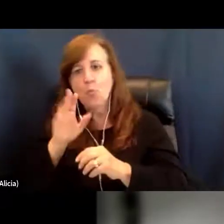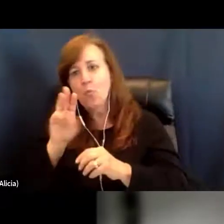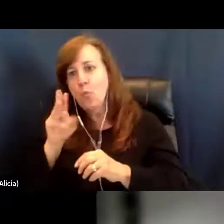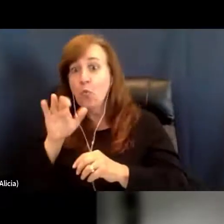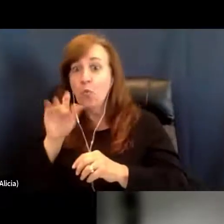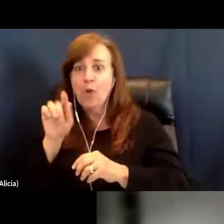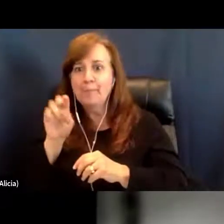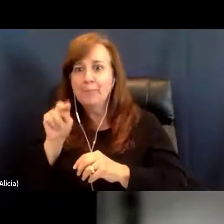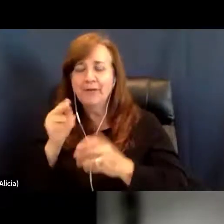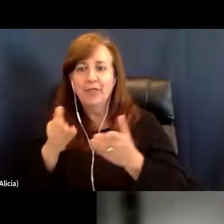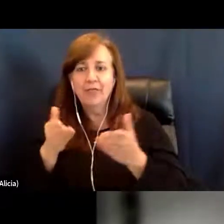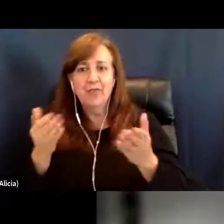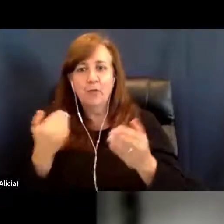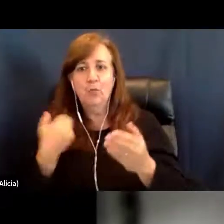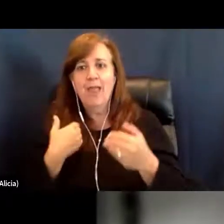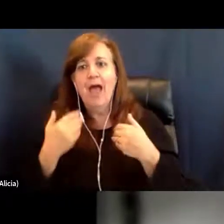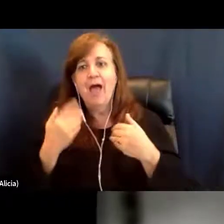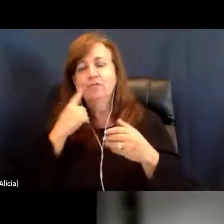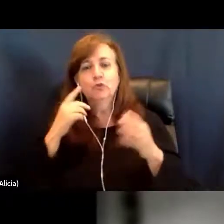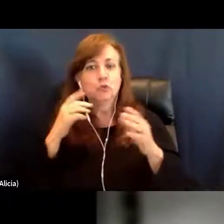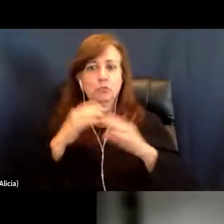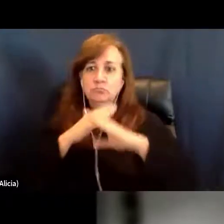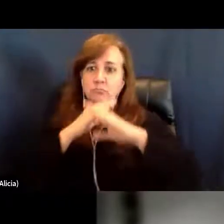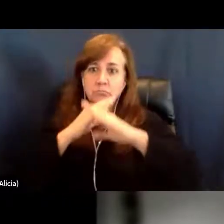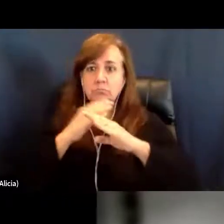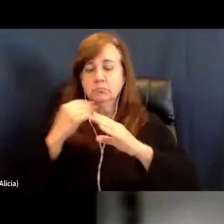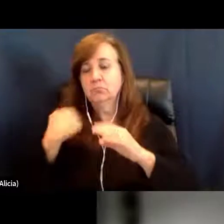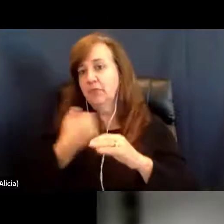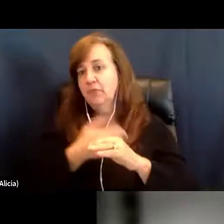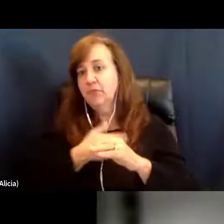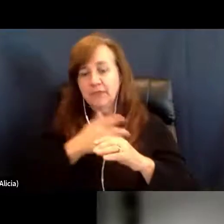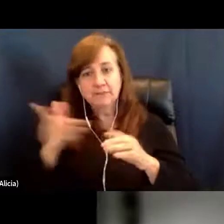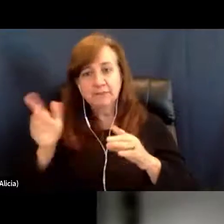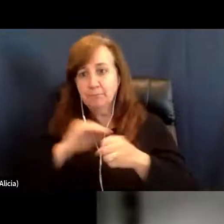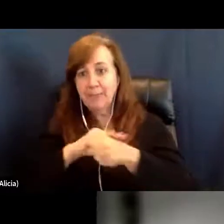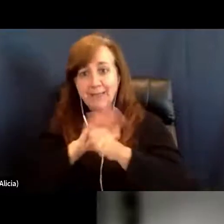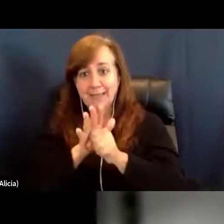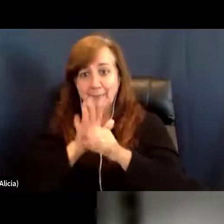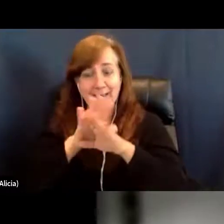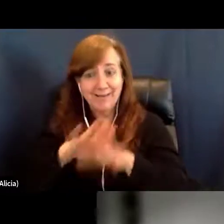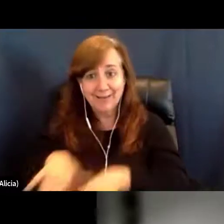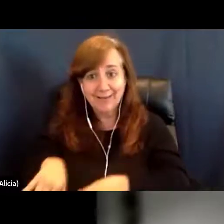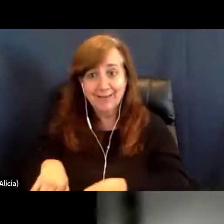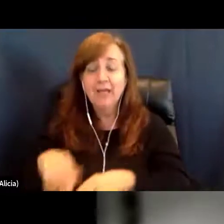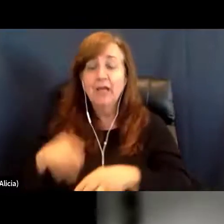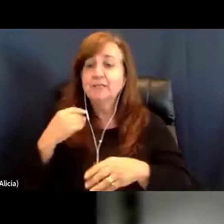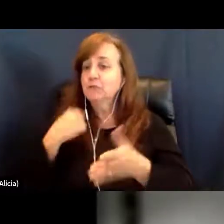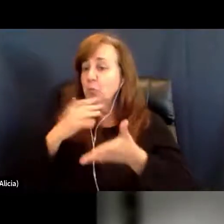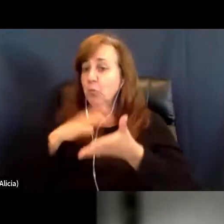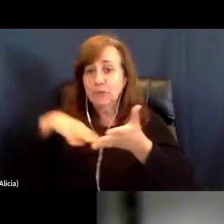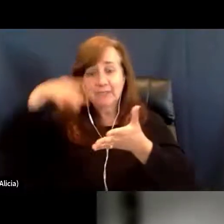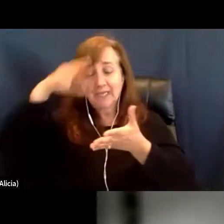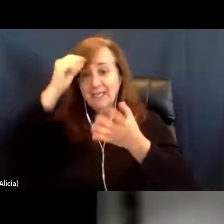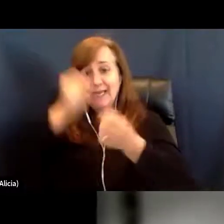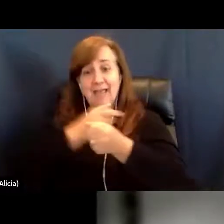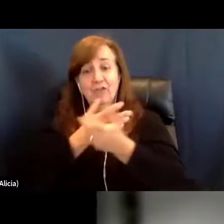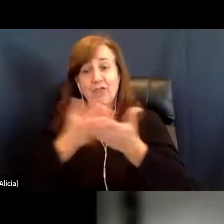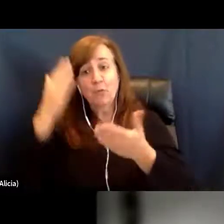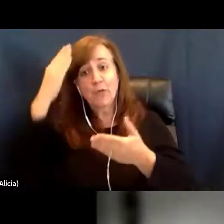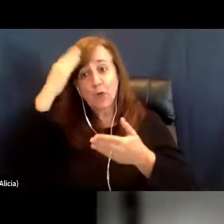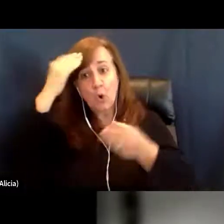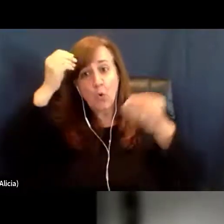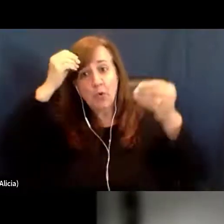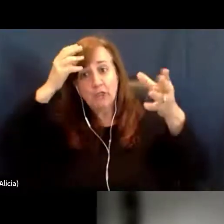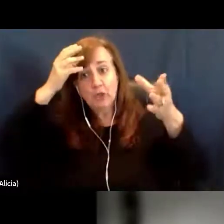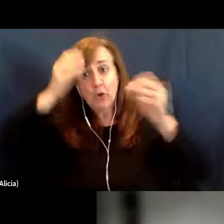educators, that's our goal in life, is to take what we know and what we've learned and disseminate that amongst everyone that we can, because we want our community